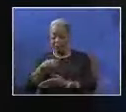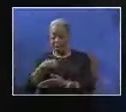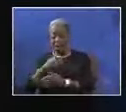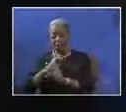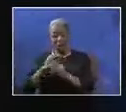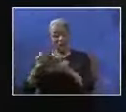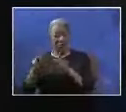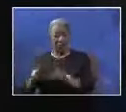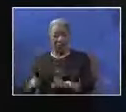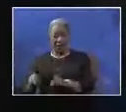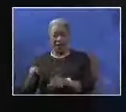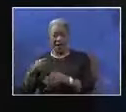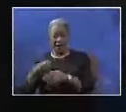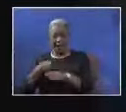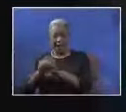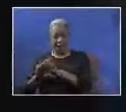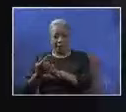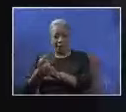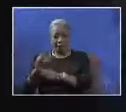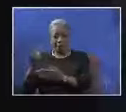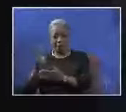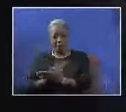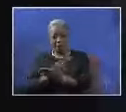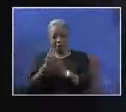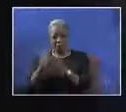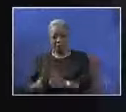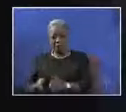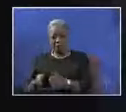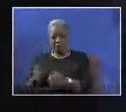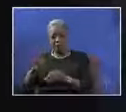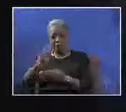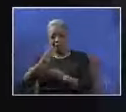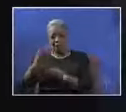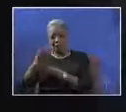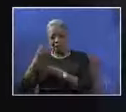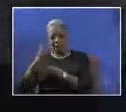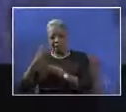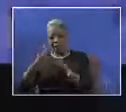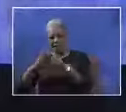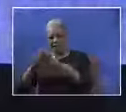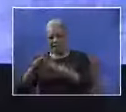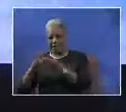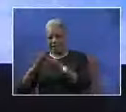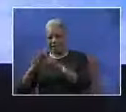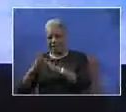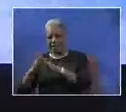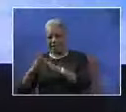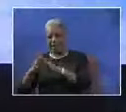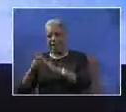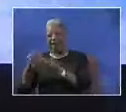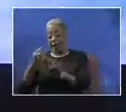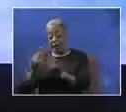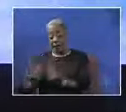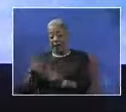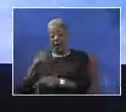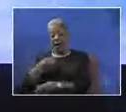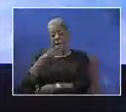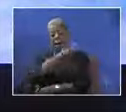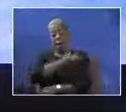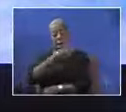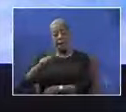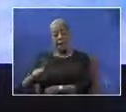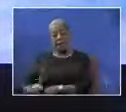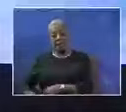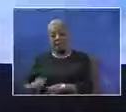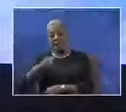king now. I didn't deserve it, but God has been good to me. So we're told that